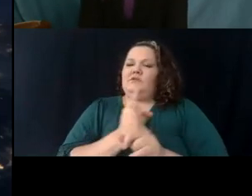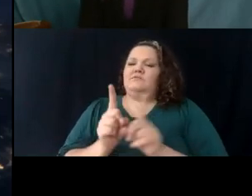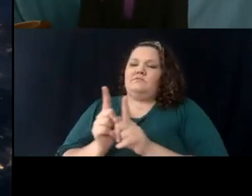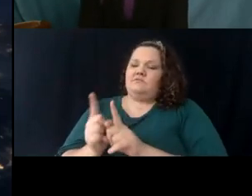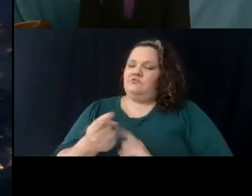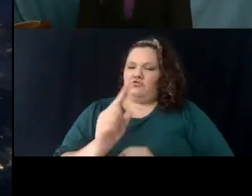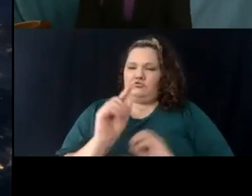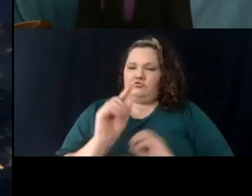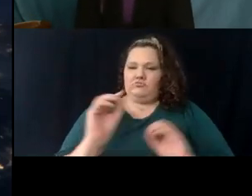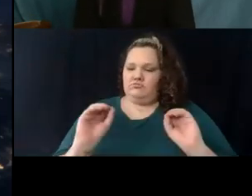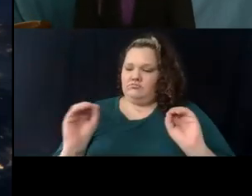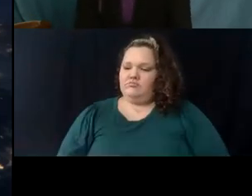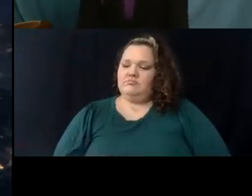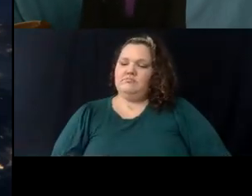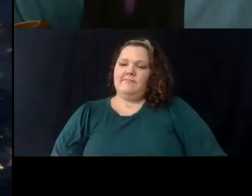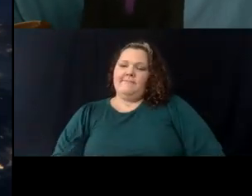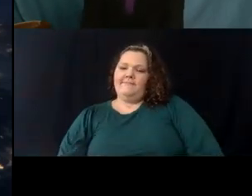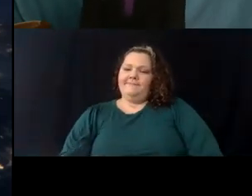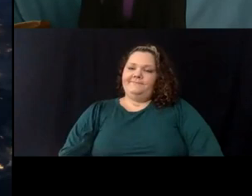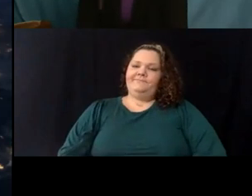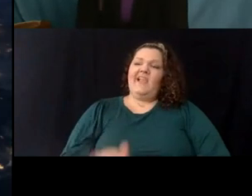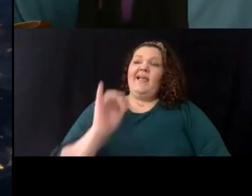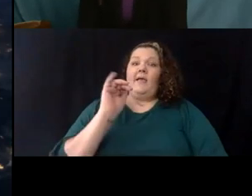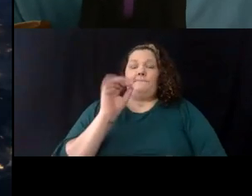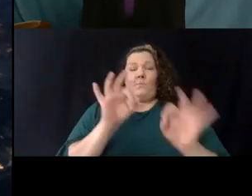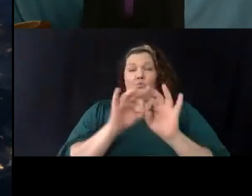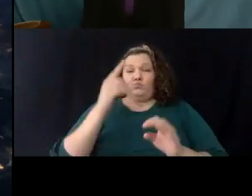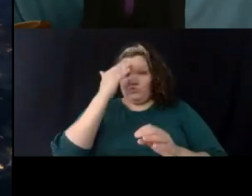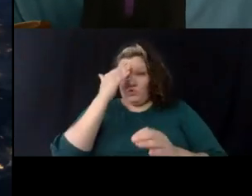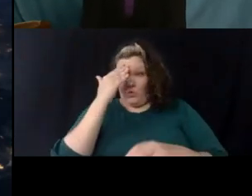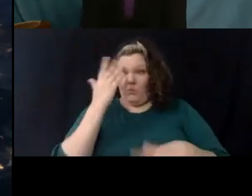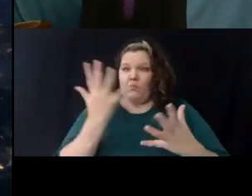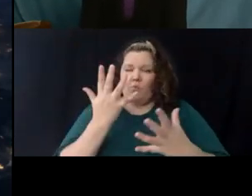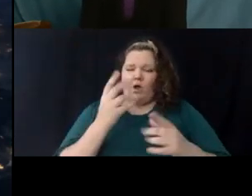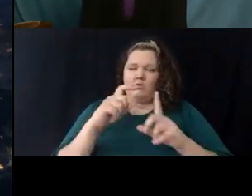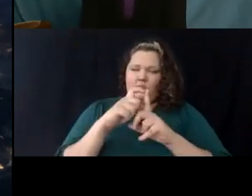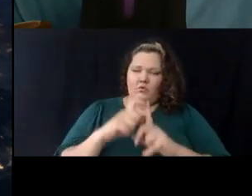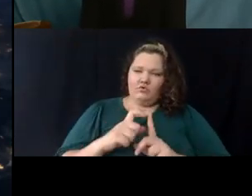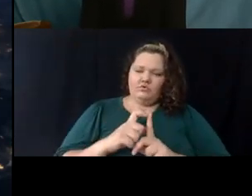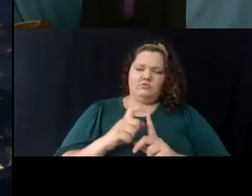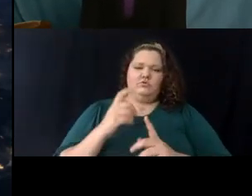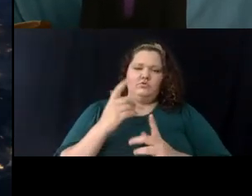that lets people know where this piece of art is coming from, what community it may be interesting to.